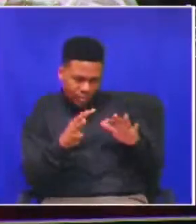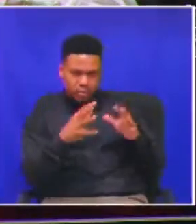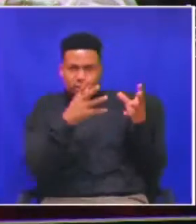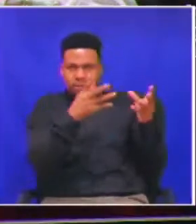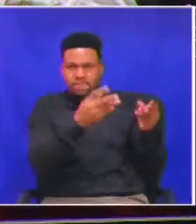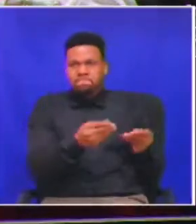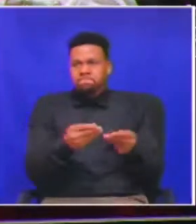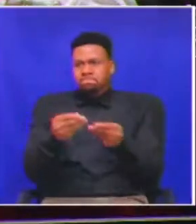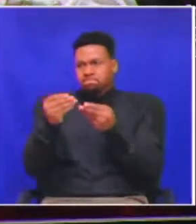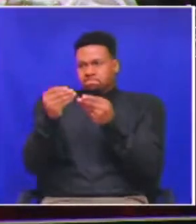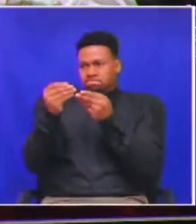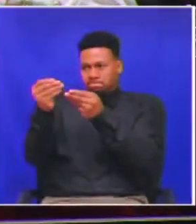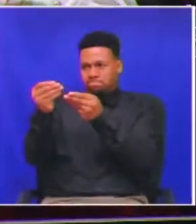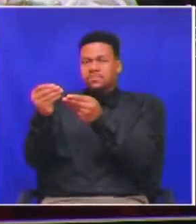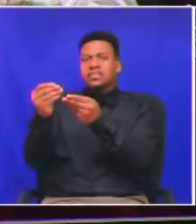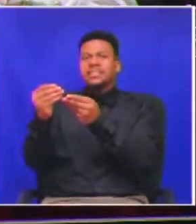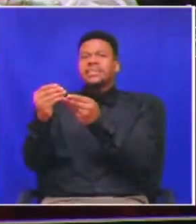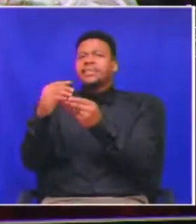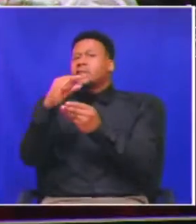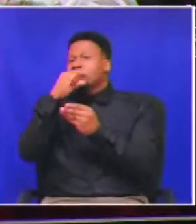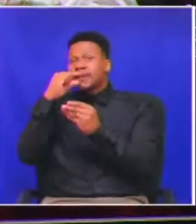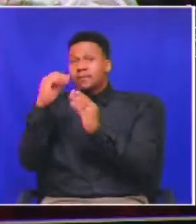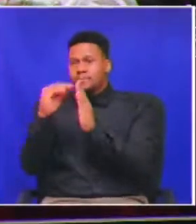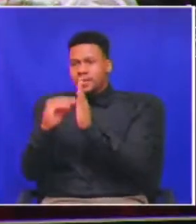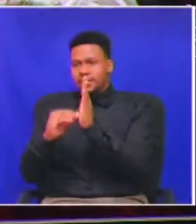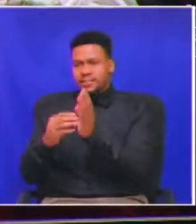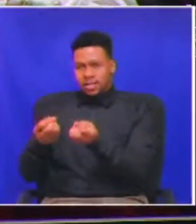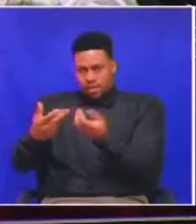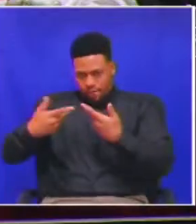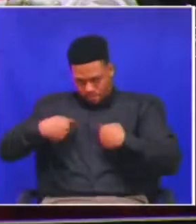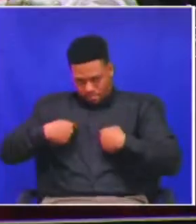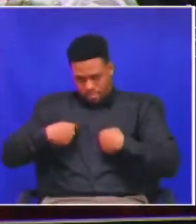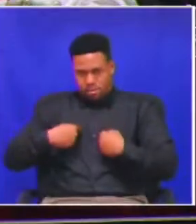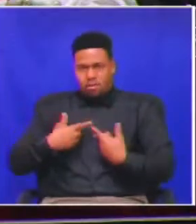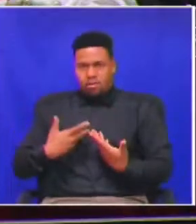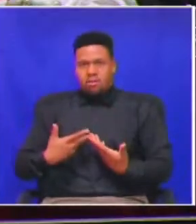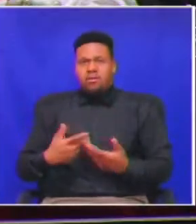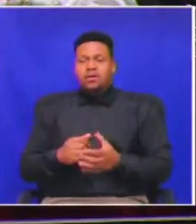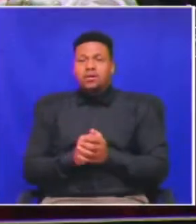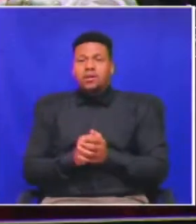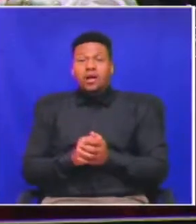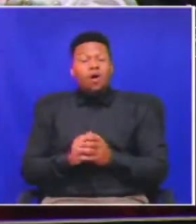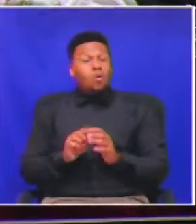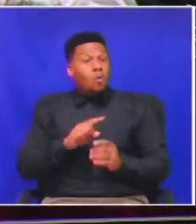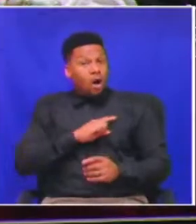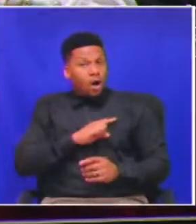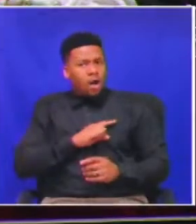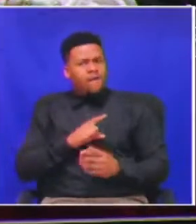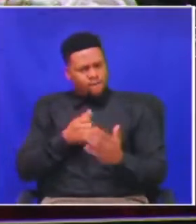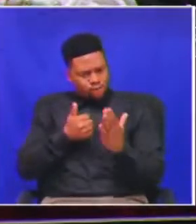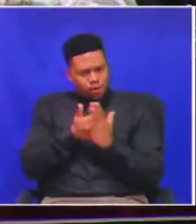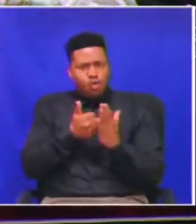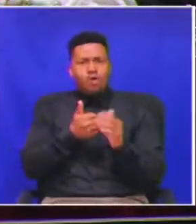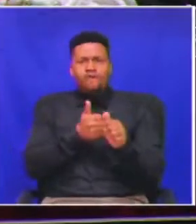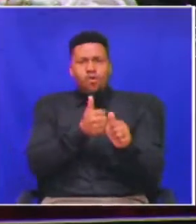for consideration and appointment as empowered by the Constitution and the NPA